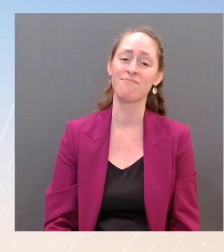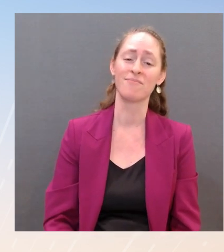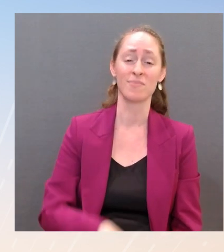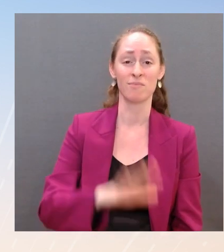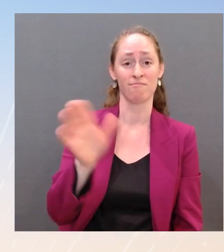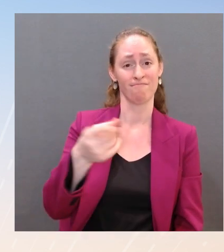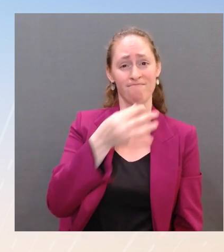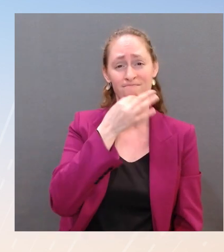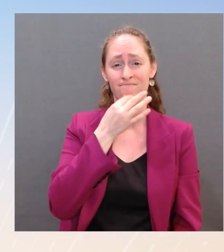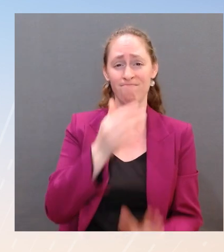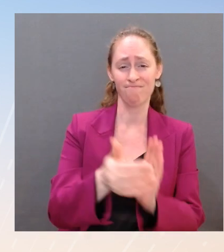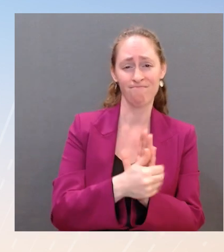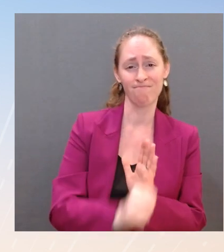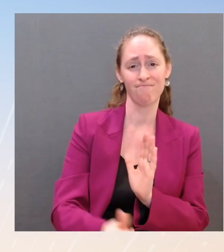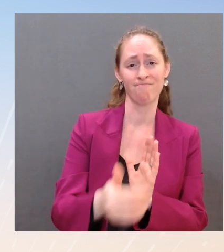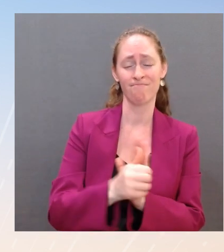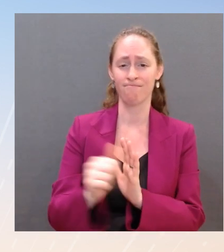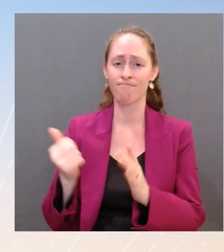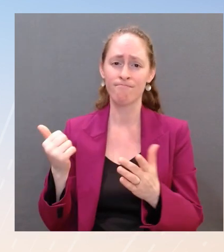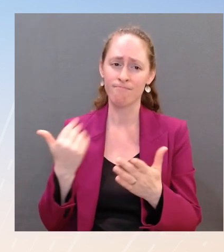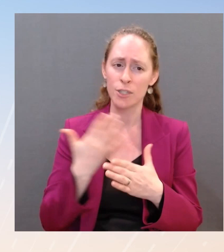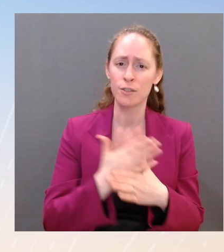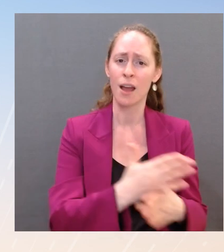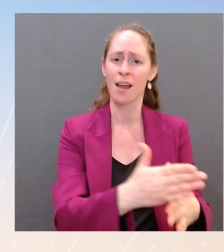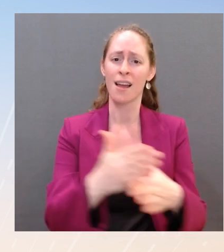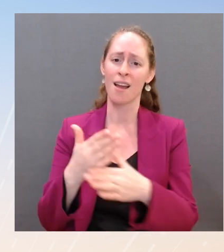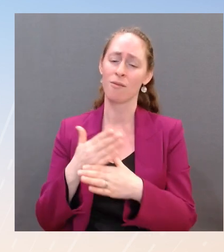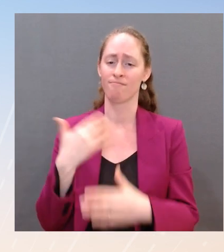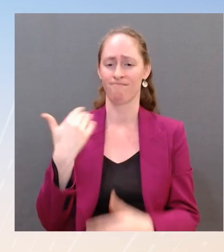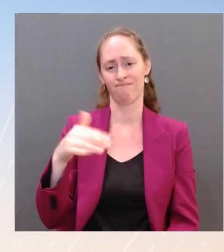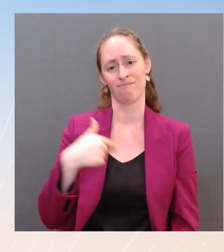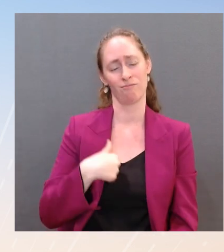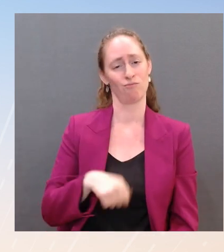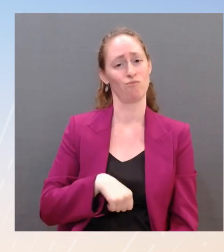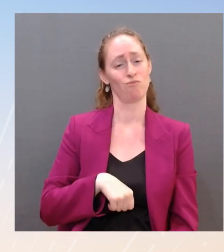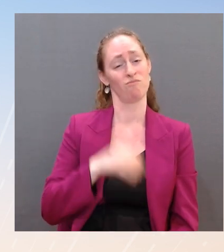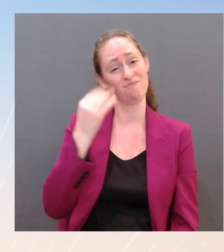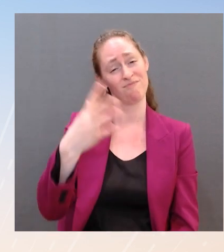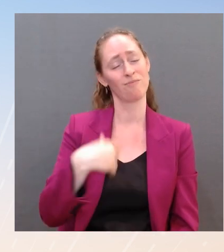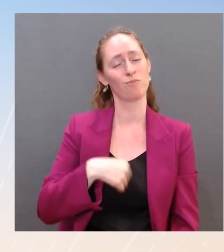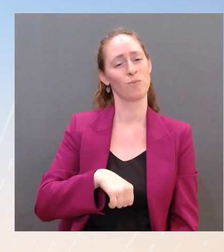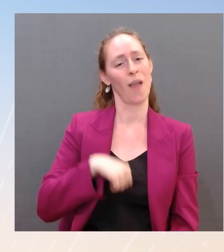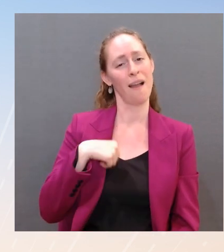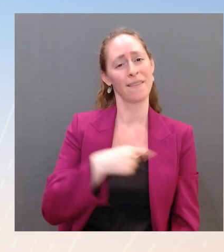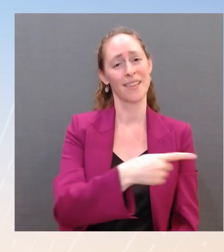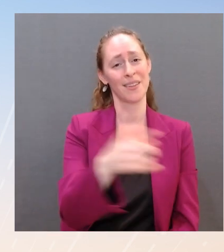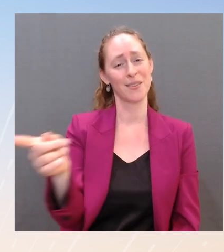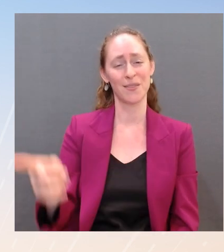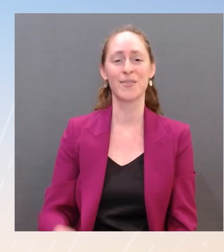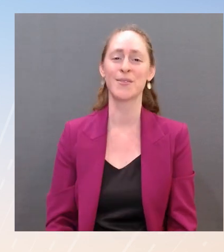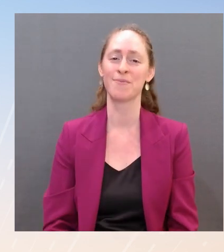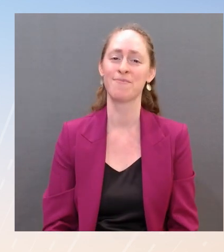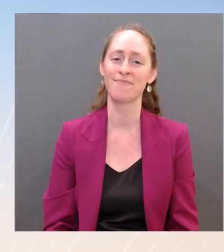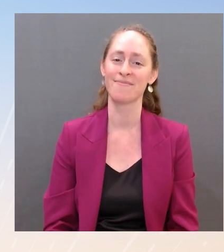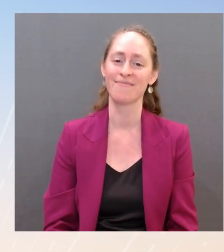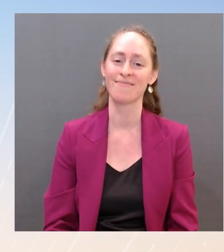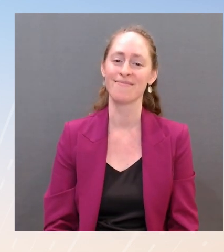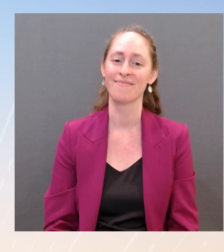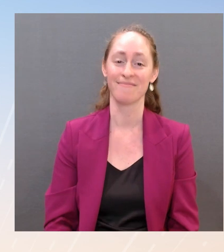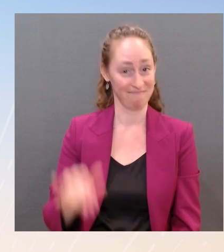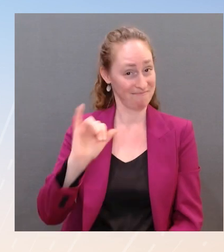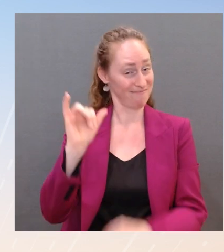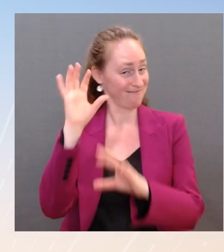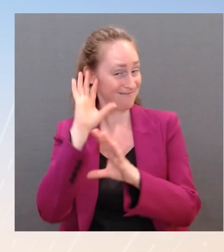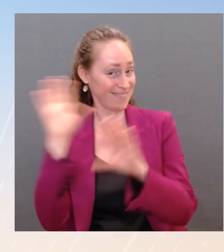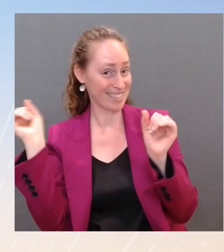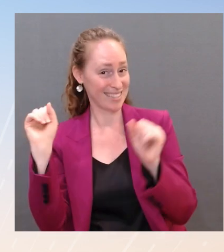of everyone here today. And the president is proud of you too. In